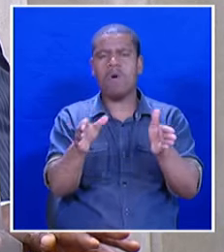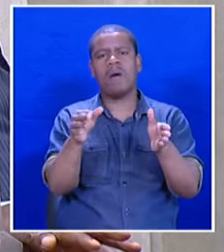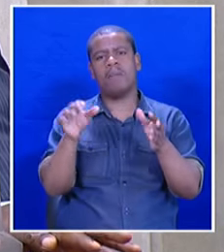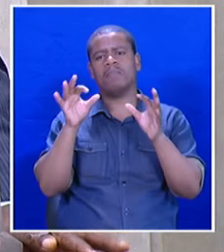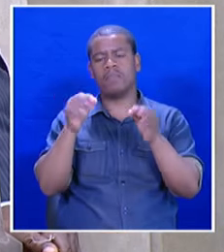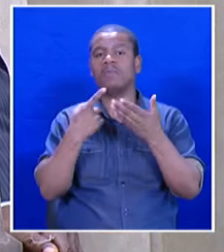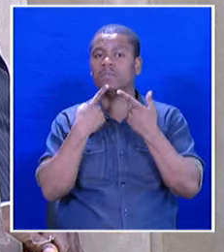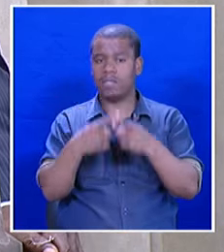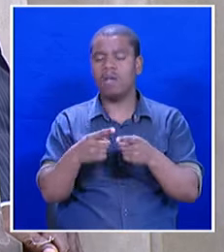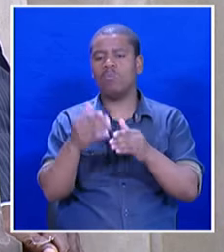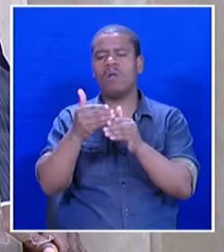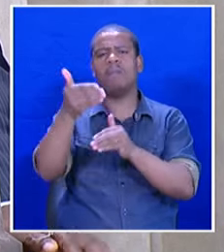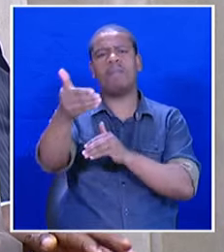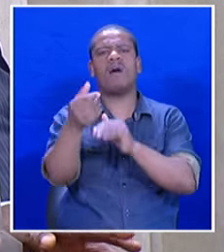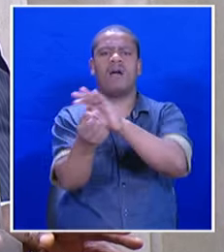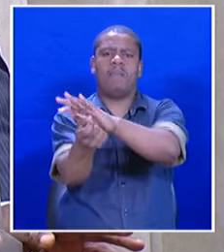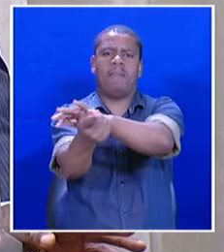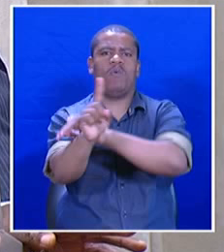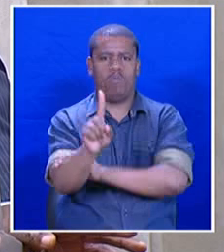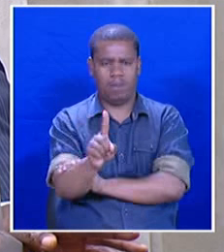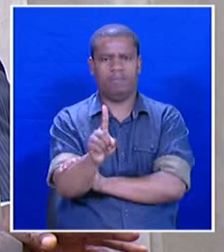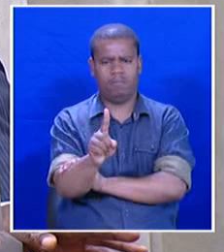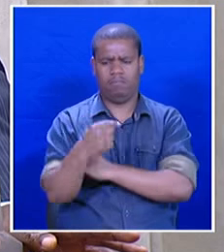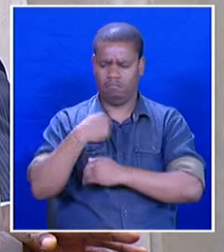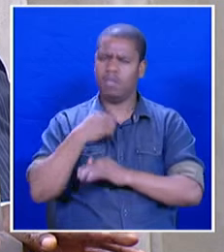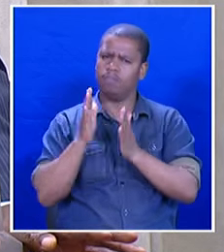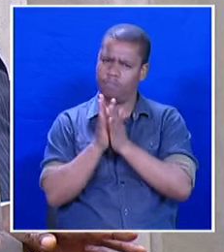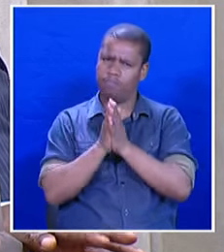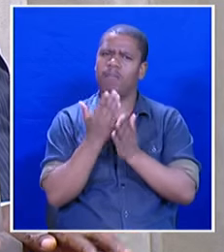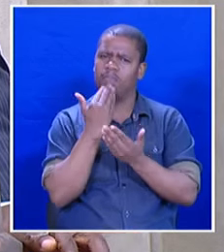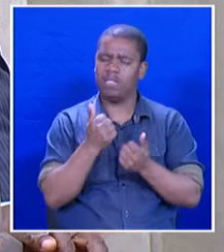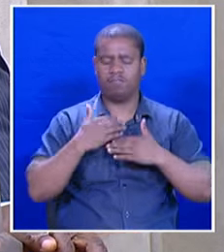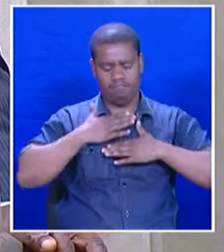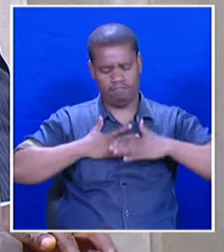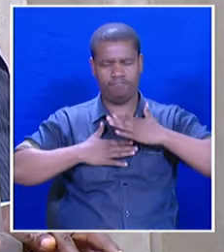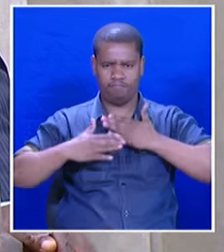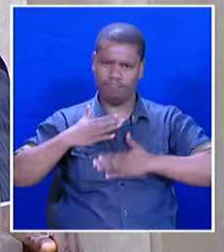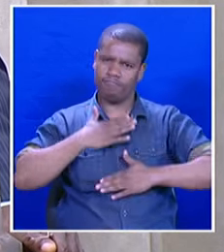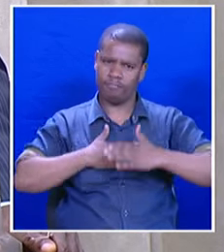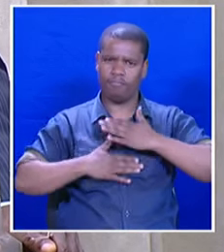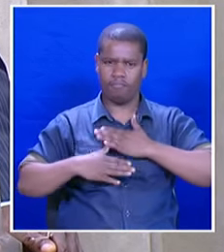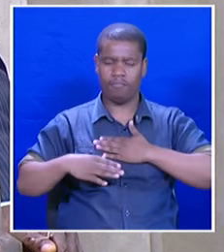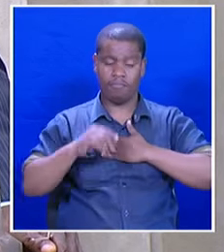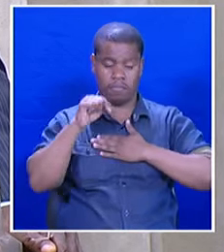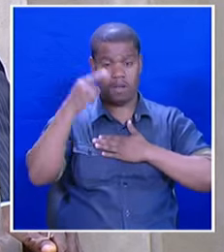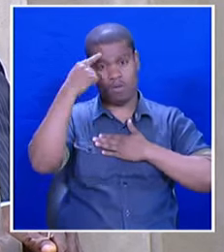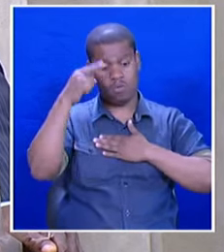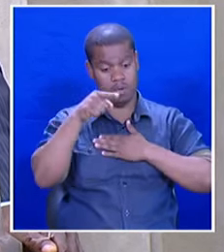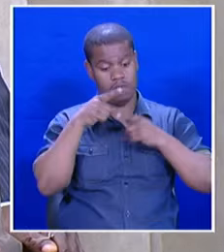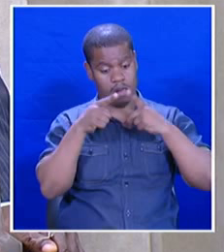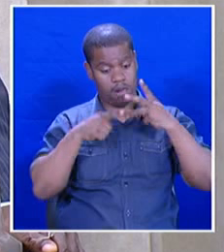forward. And I would say, let us have that patience. I know when these things happen, it is always